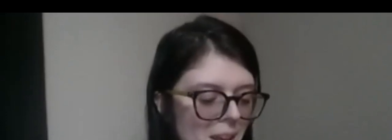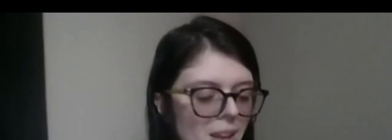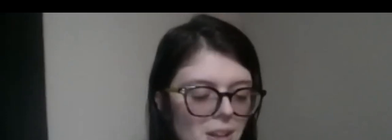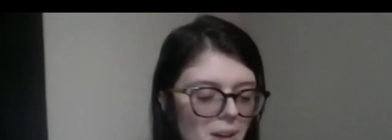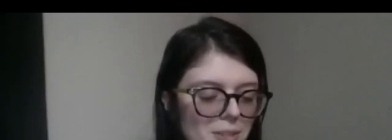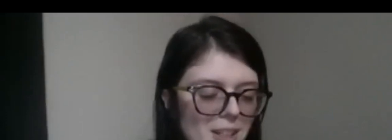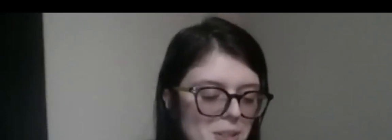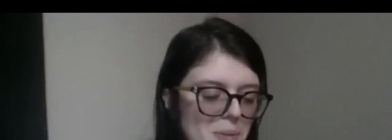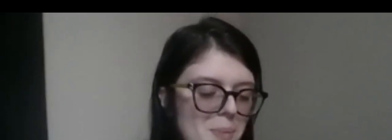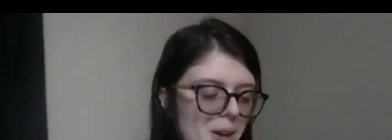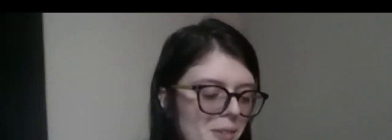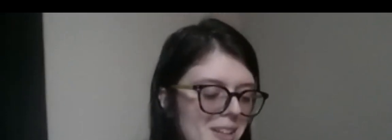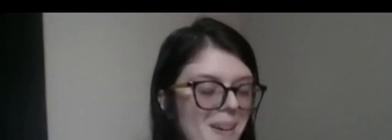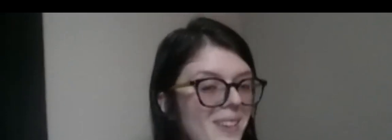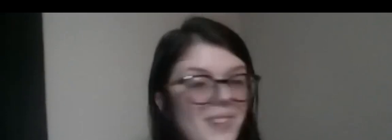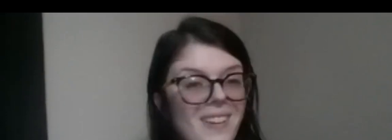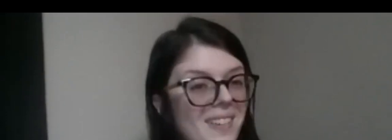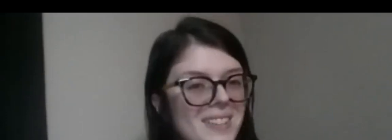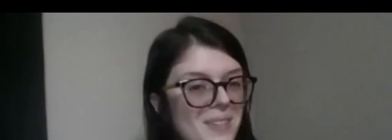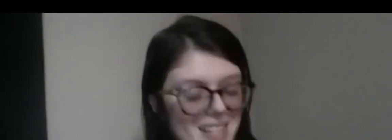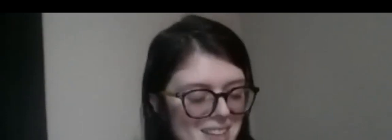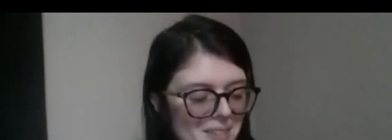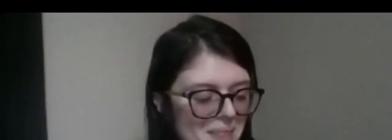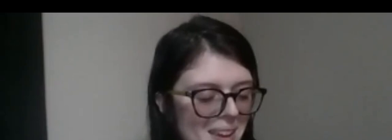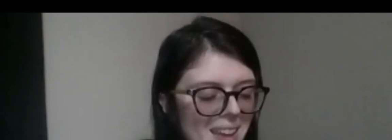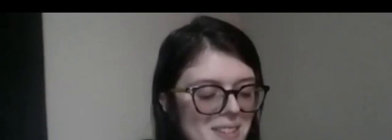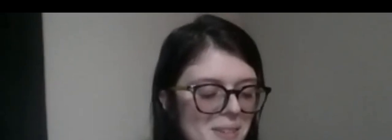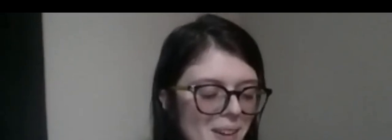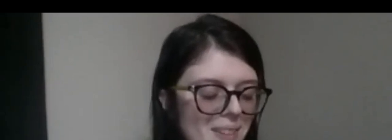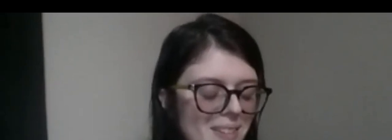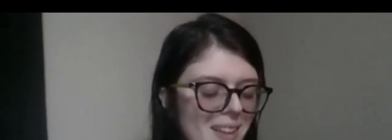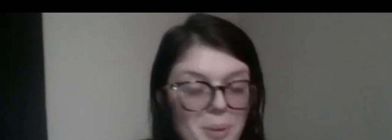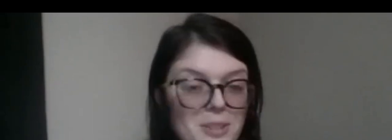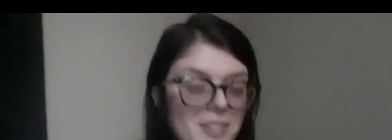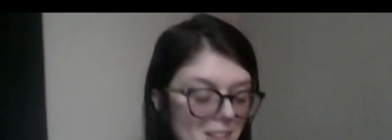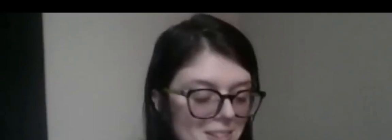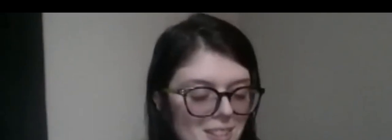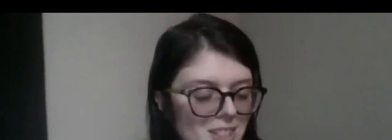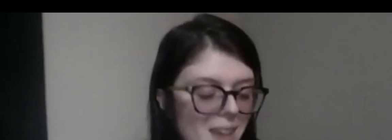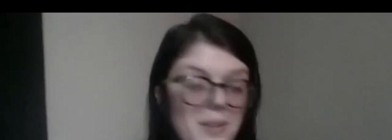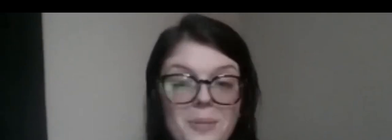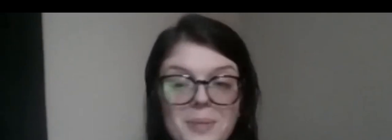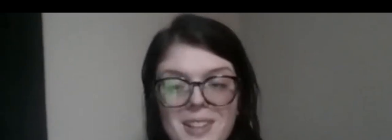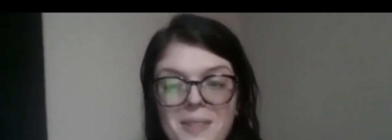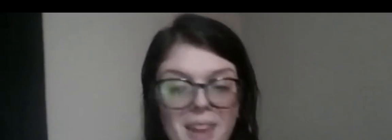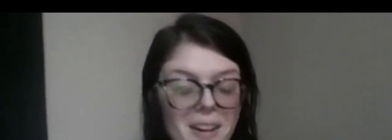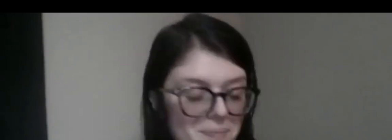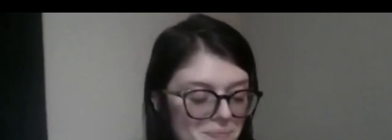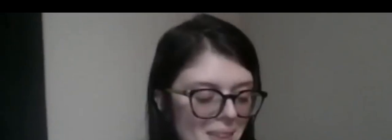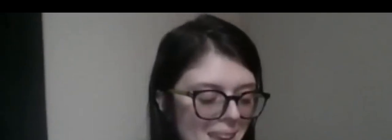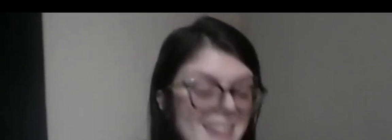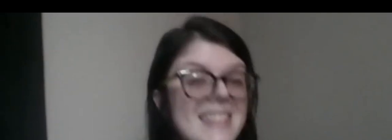self-acceptance. The conversation will be moderated by our very own Tiffany Yu, and you can find the link to purchase tickets in the chat, and we hope to see you